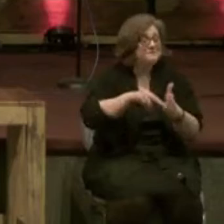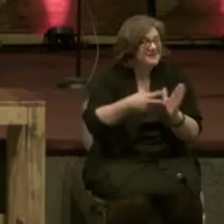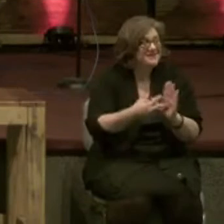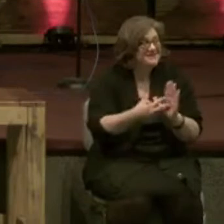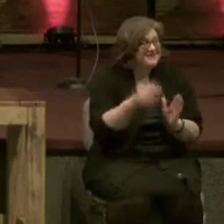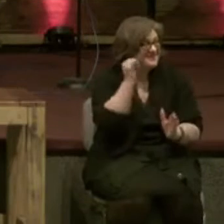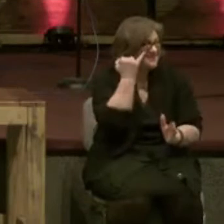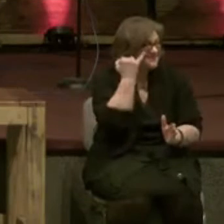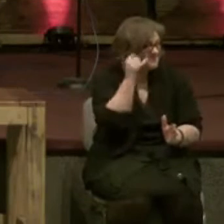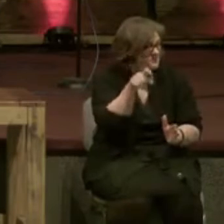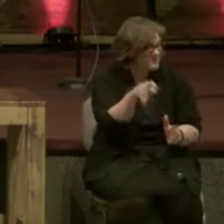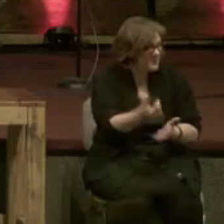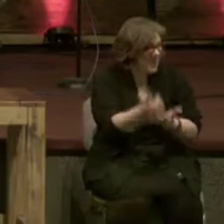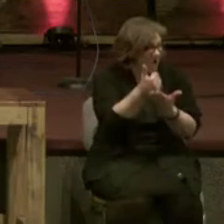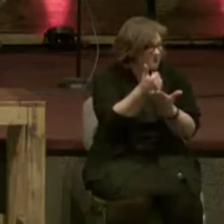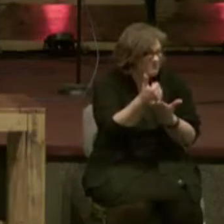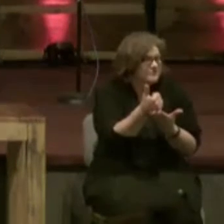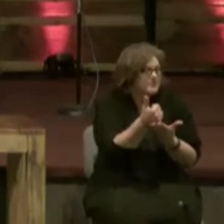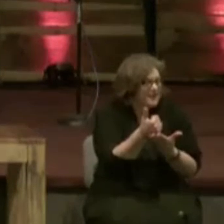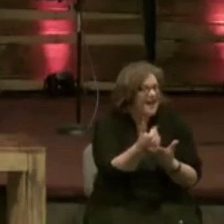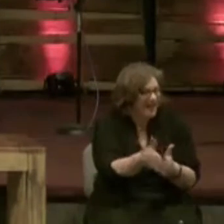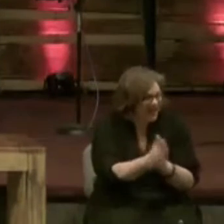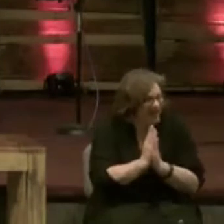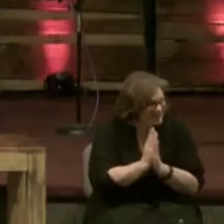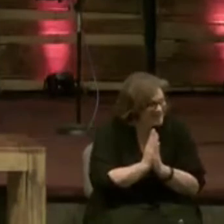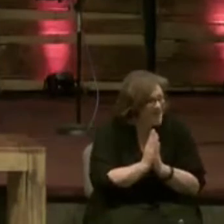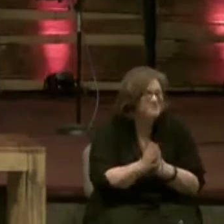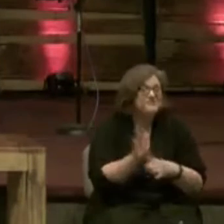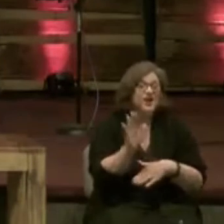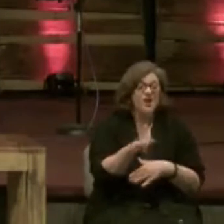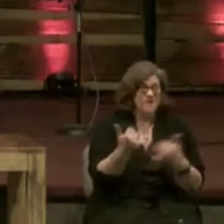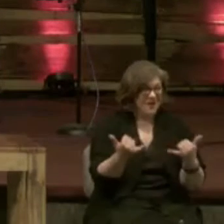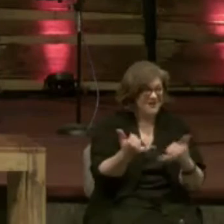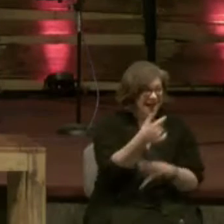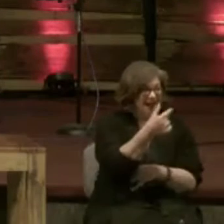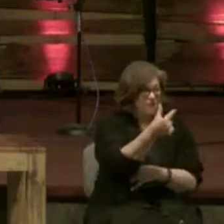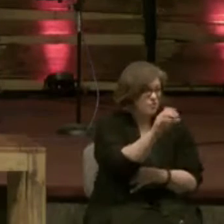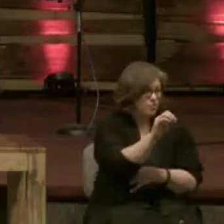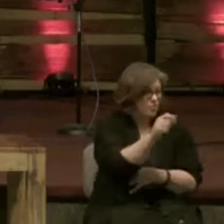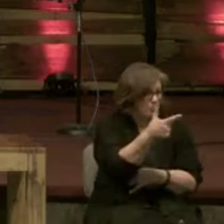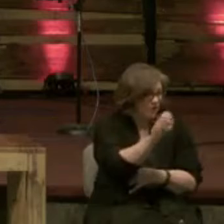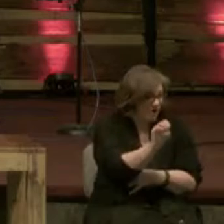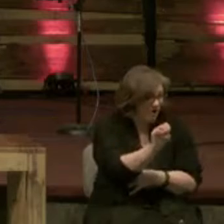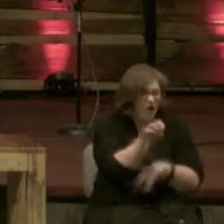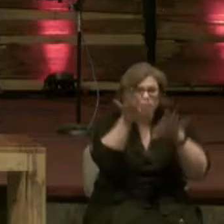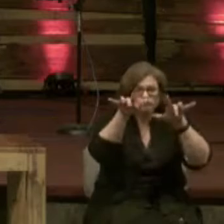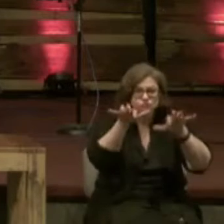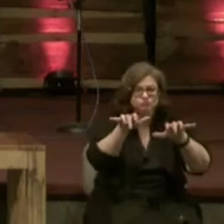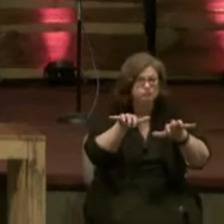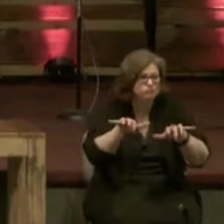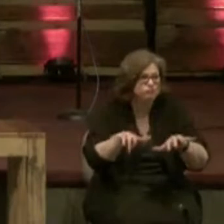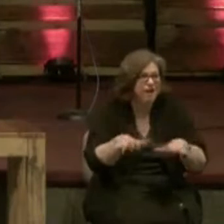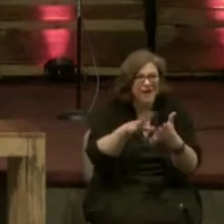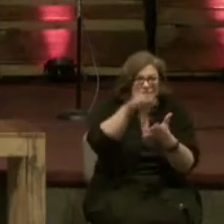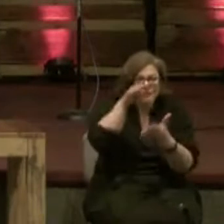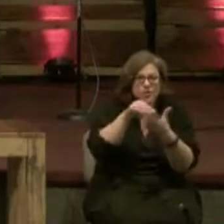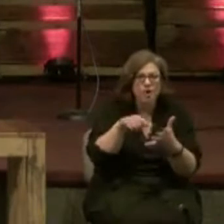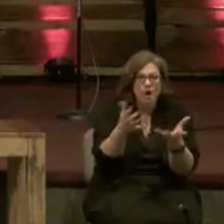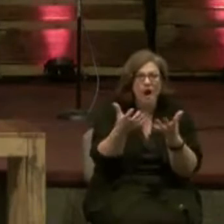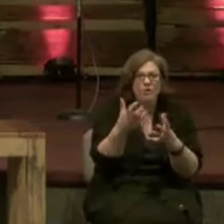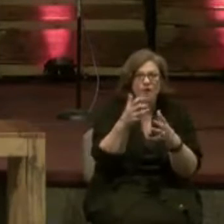the information age, and we can Google pretty much any question that we might have, or look on YouTube and learn how to do all sorts of different